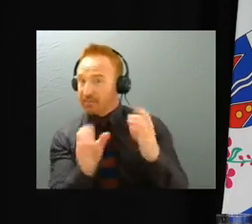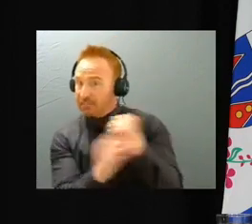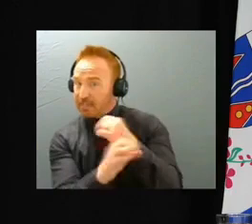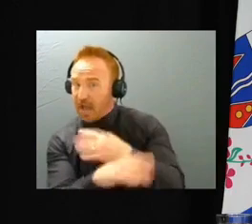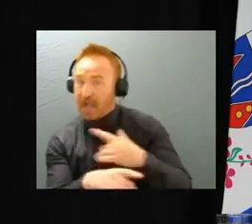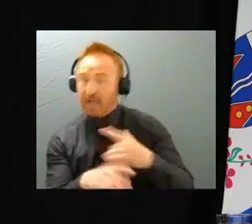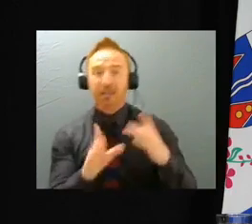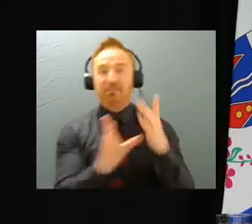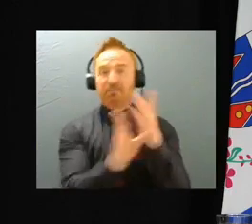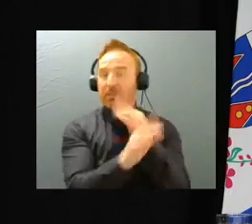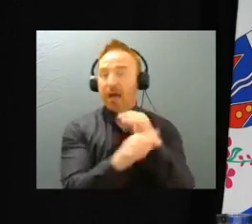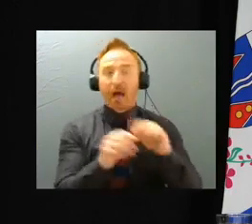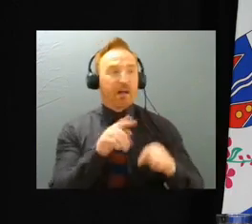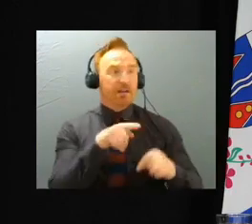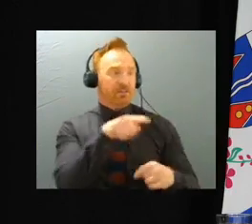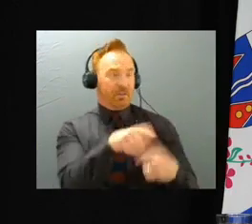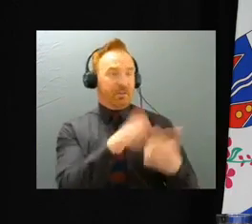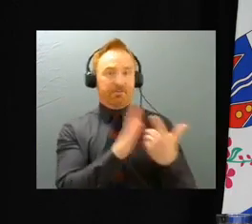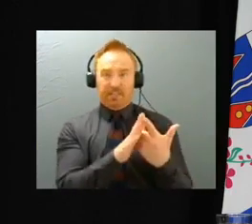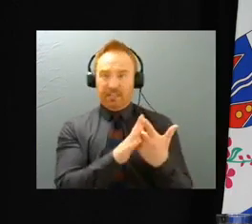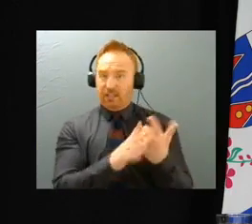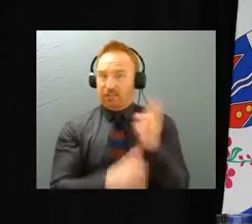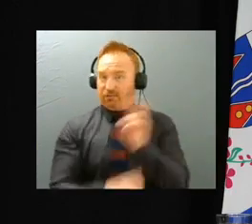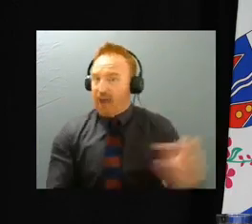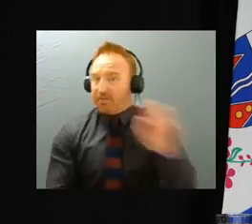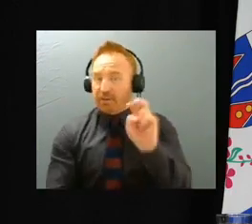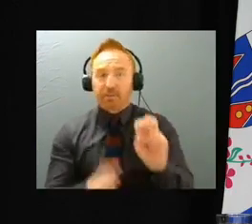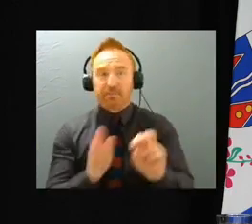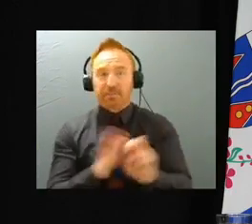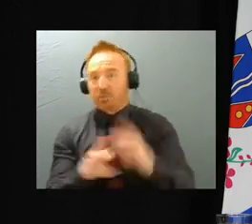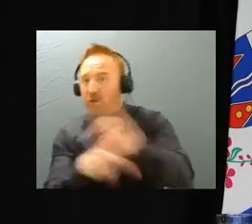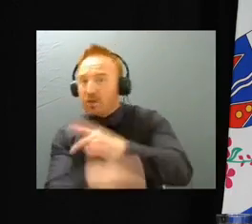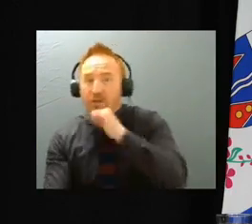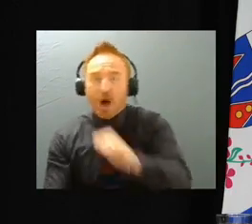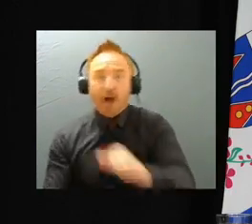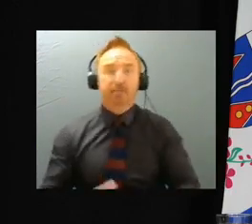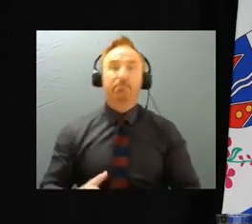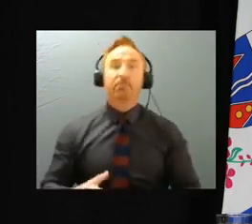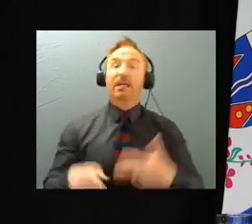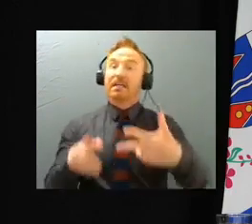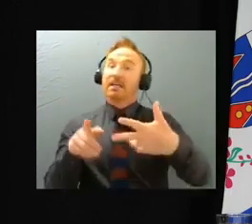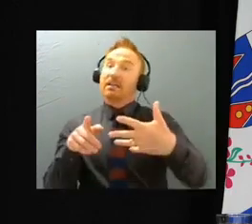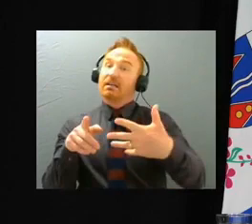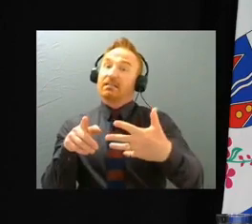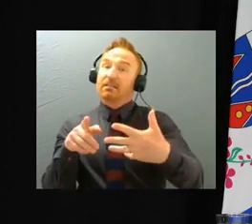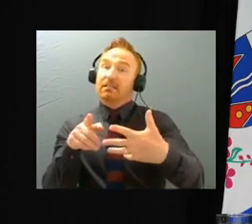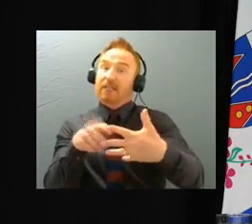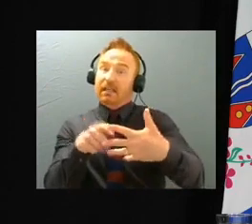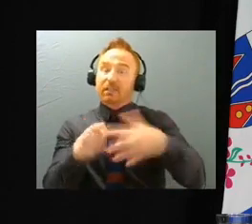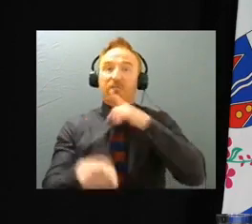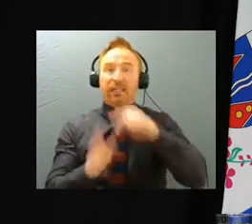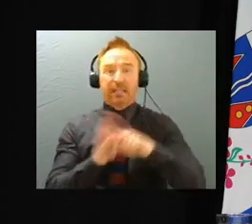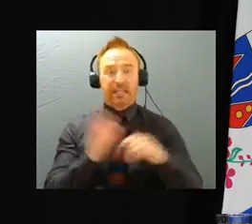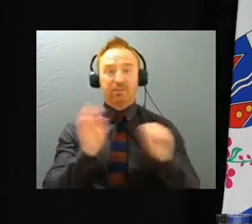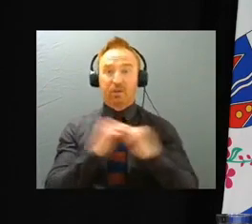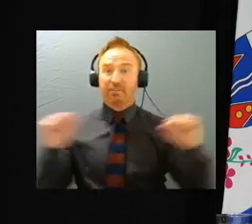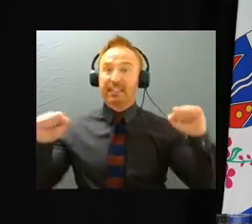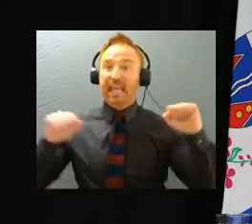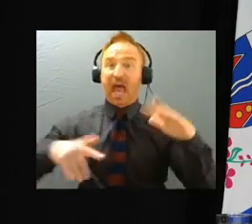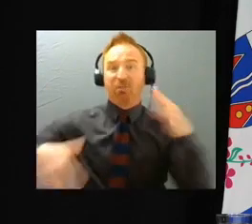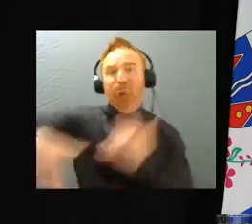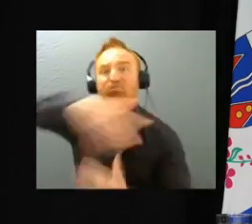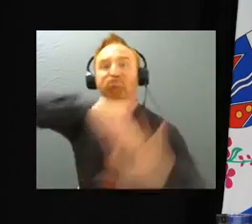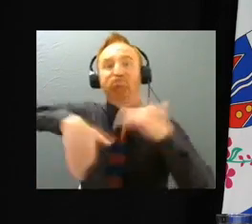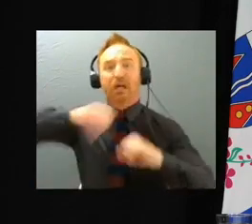difference? Second is the preventive measures. How are we doing with gatherings? Are they being orderly? How are the